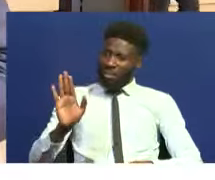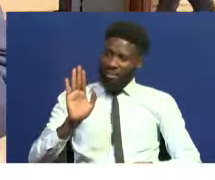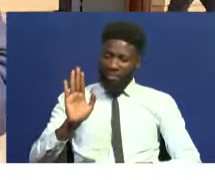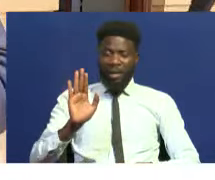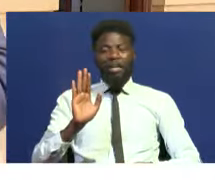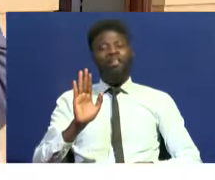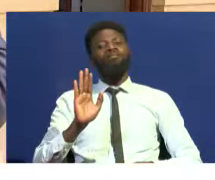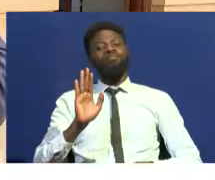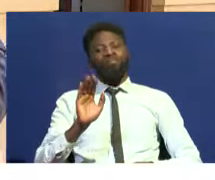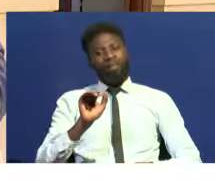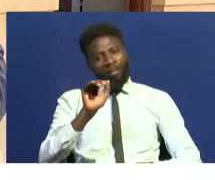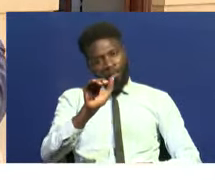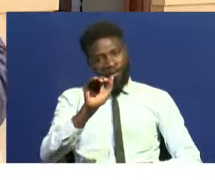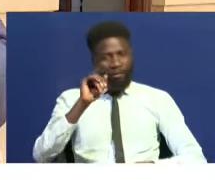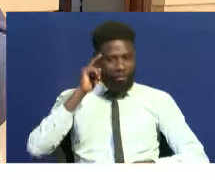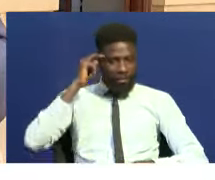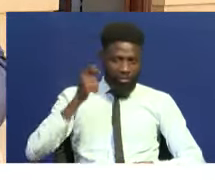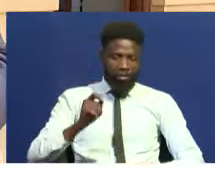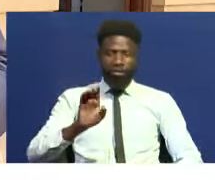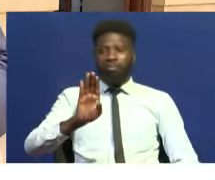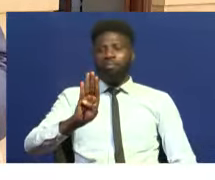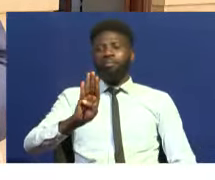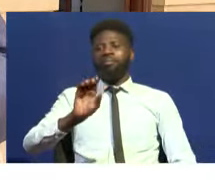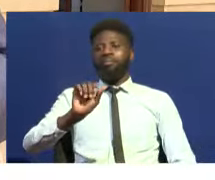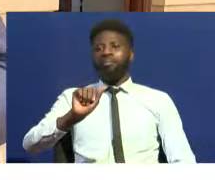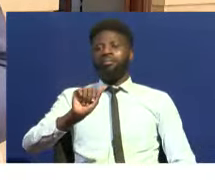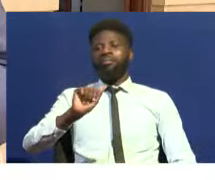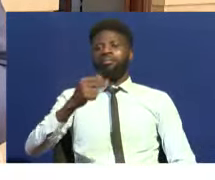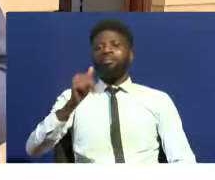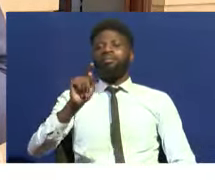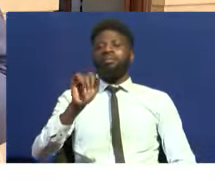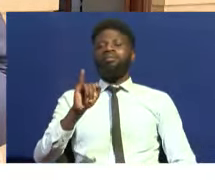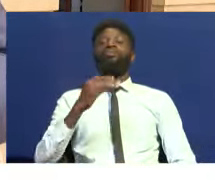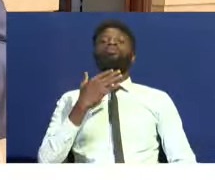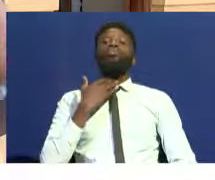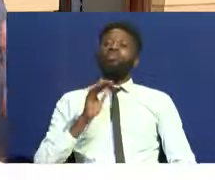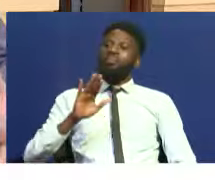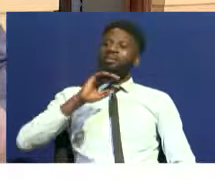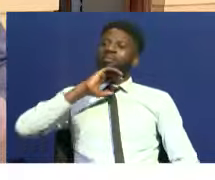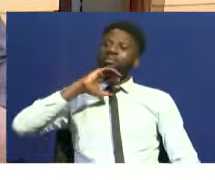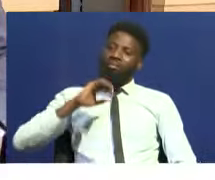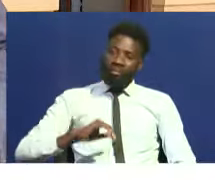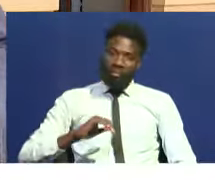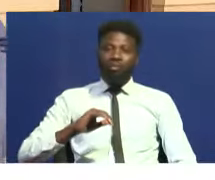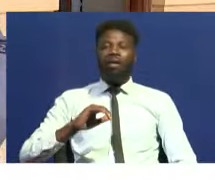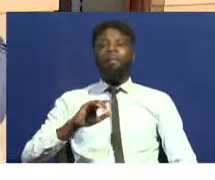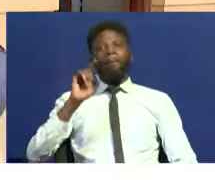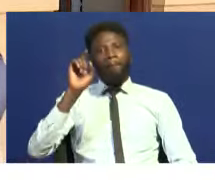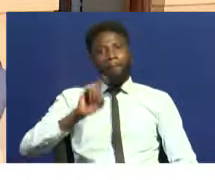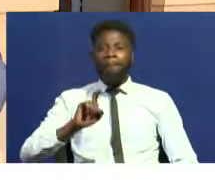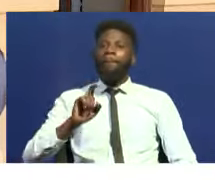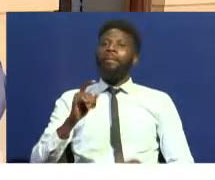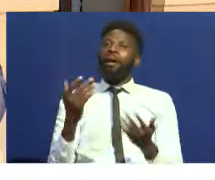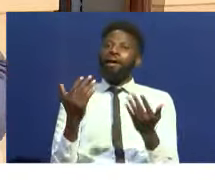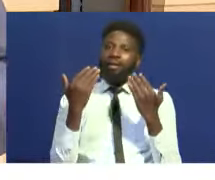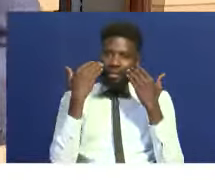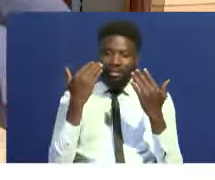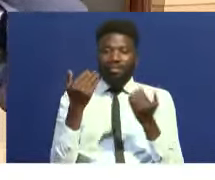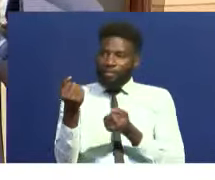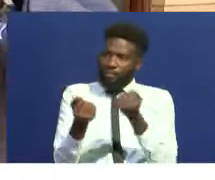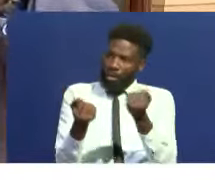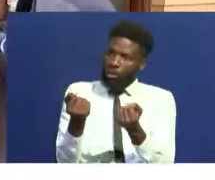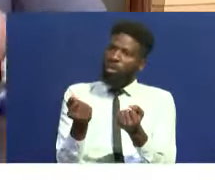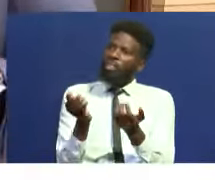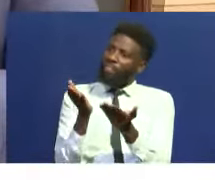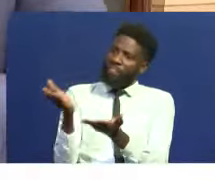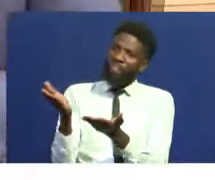appeal to Judge Bahati Mwamuye for the production of his son, because he says his son disappeared. These cars were marked. They